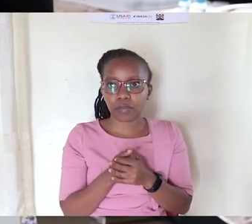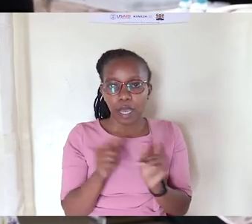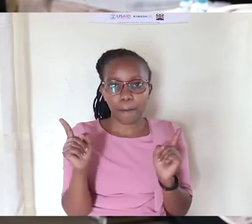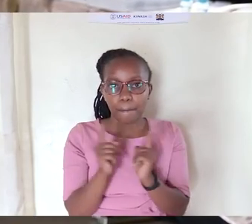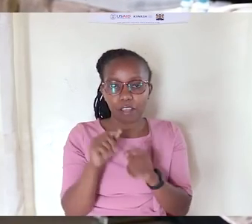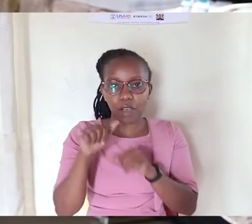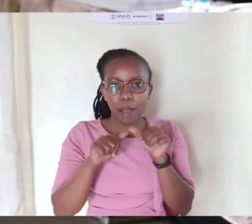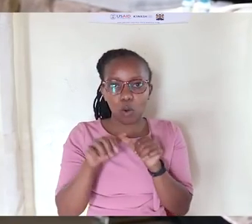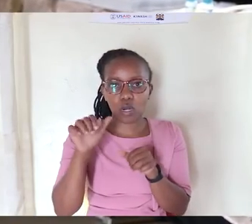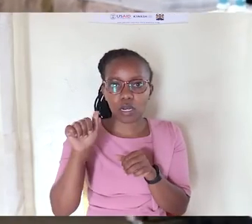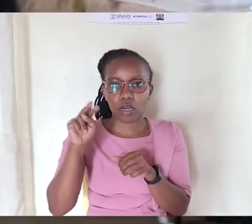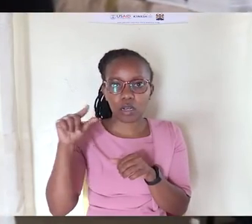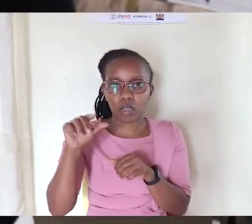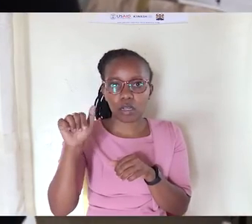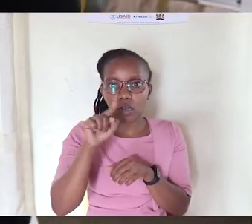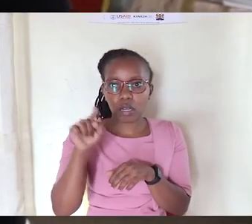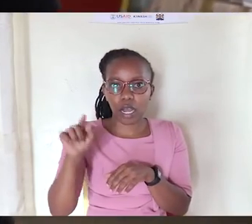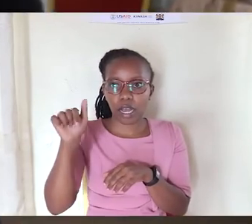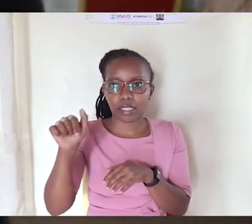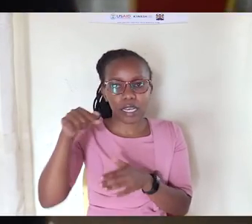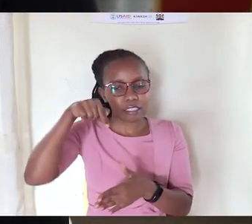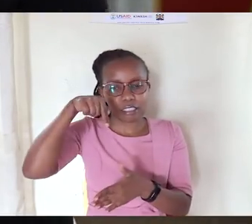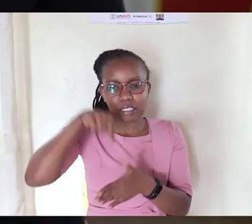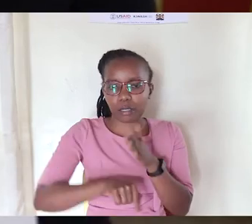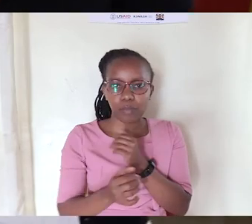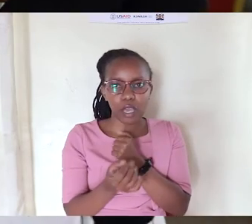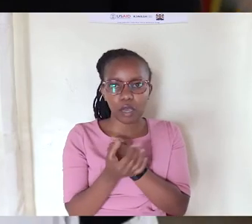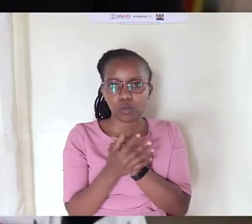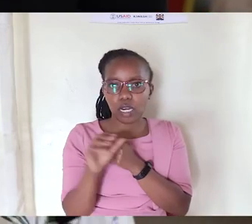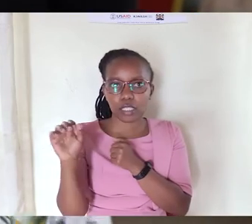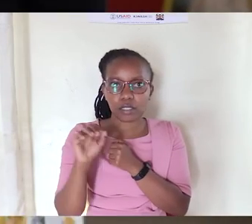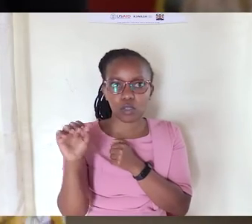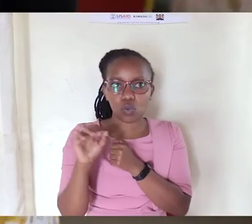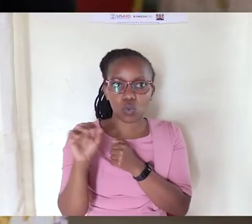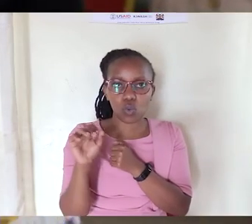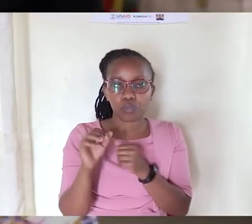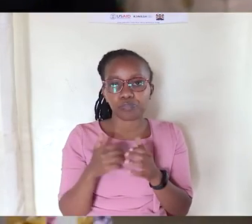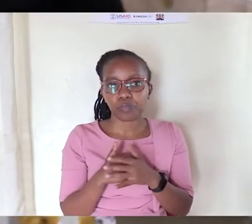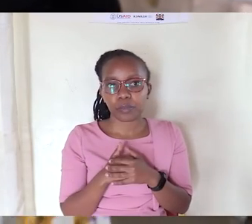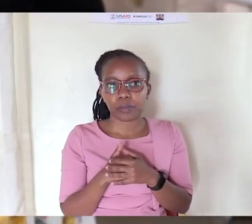on Angaza, go into details what Angaza is.